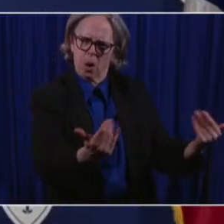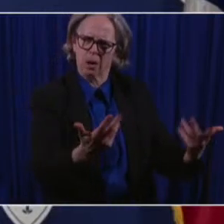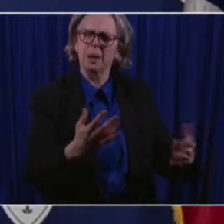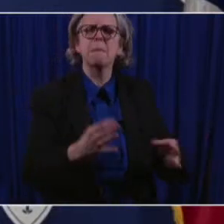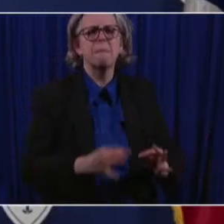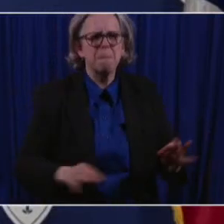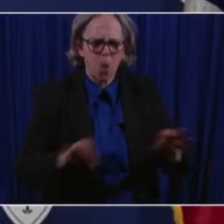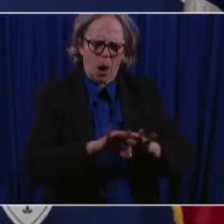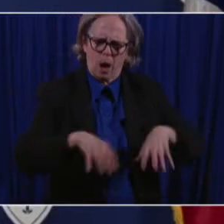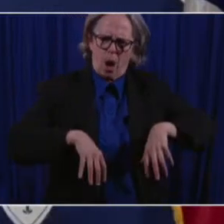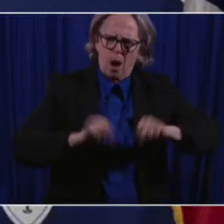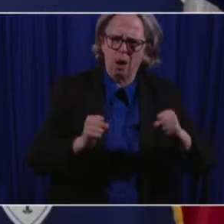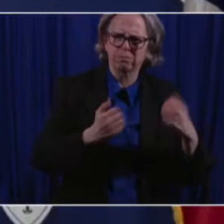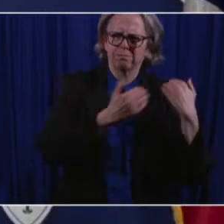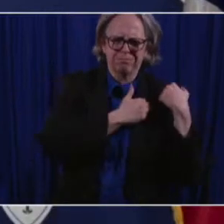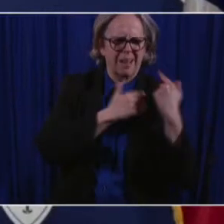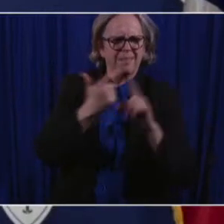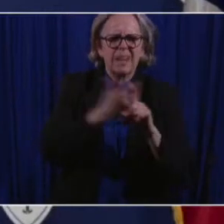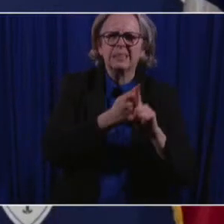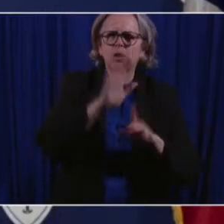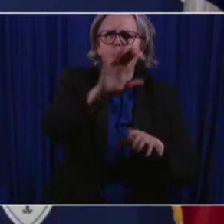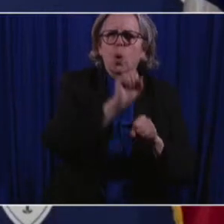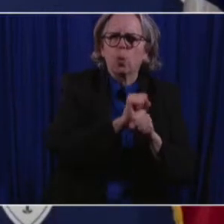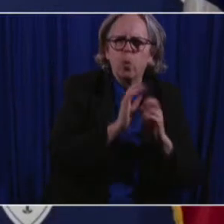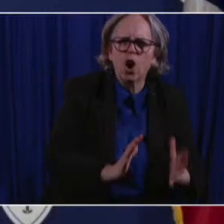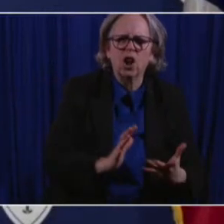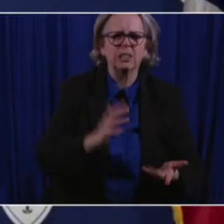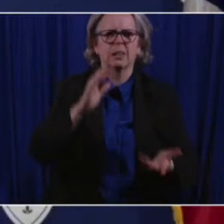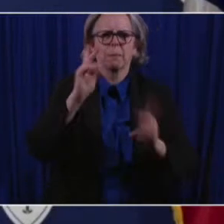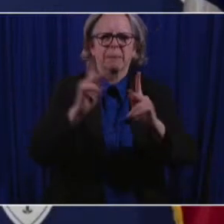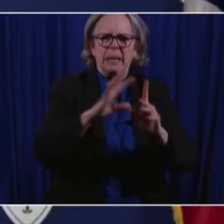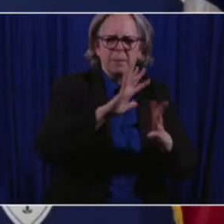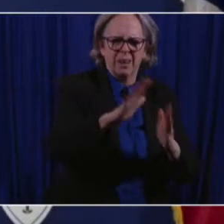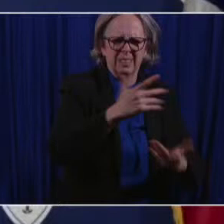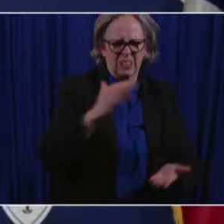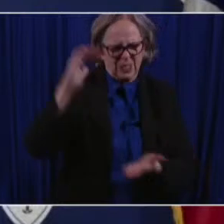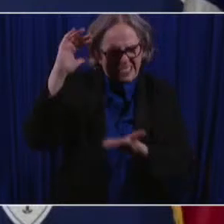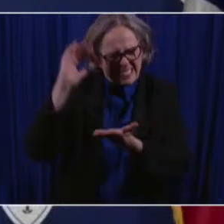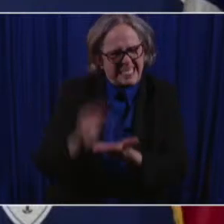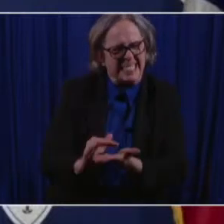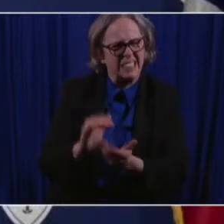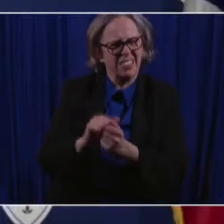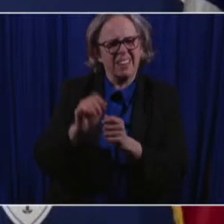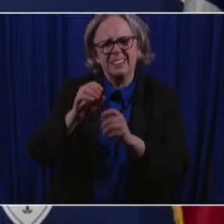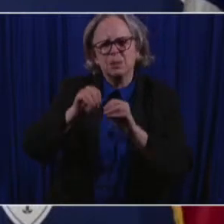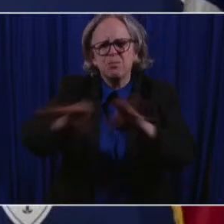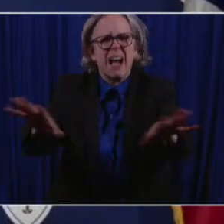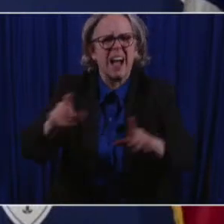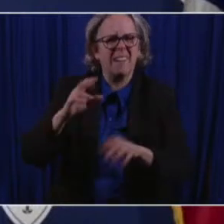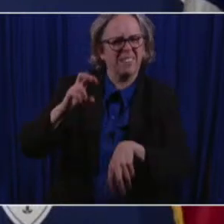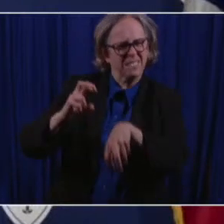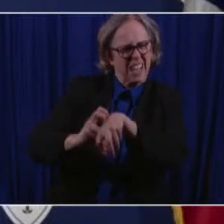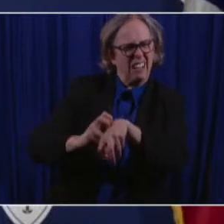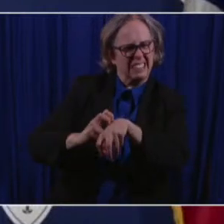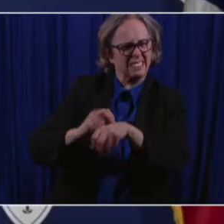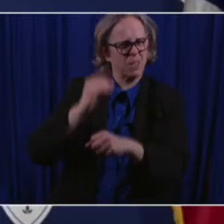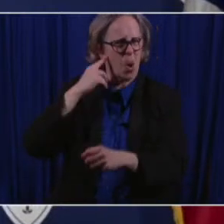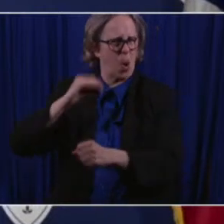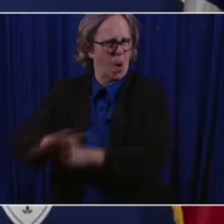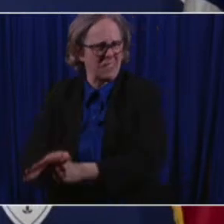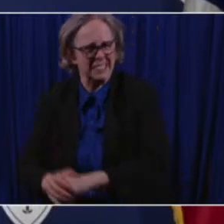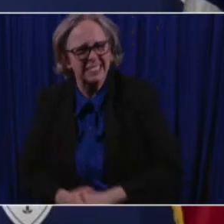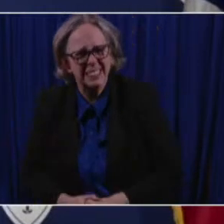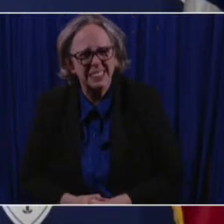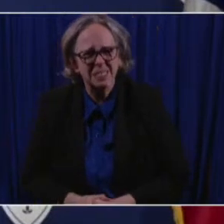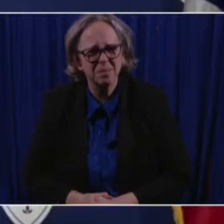arms and push this virus down. Let me talk for a moment about the Wolstein mass vaccination